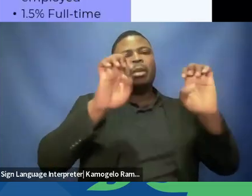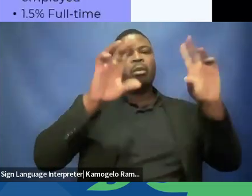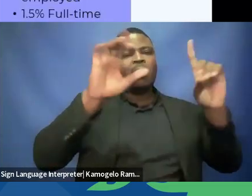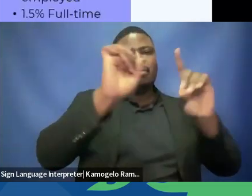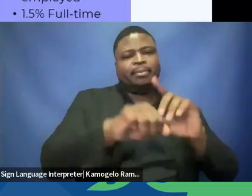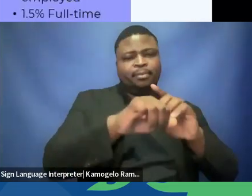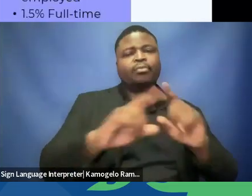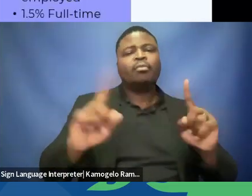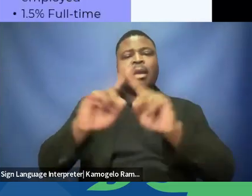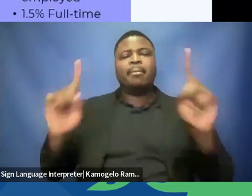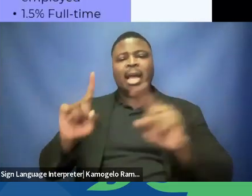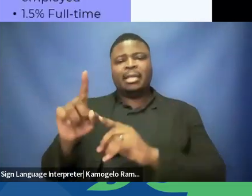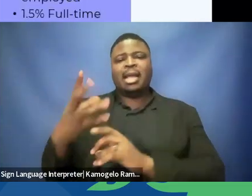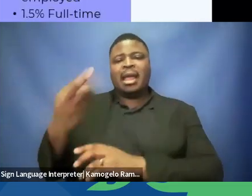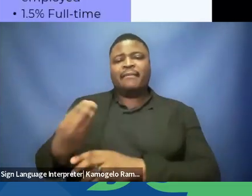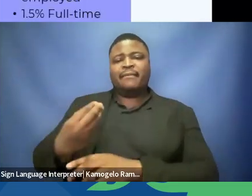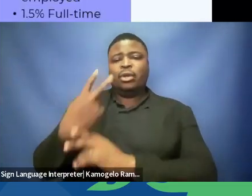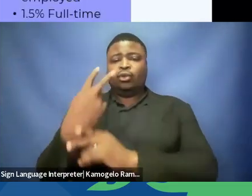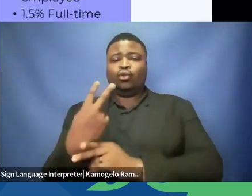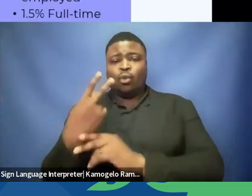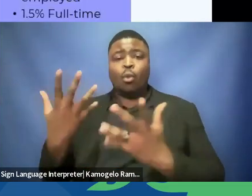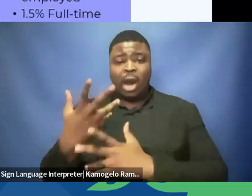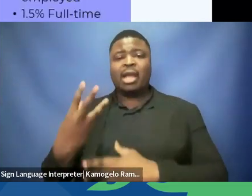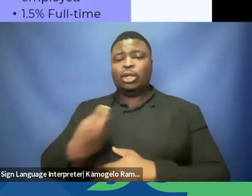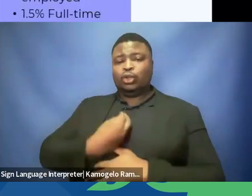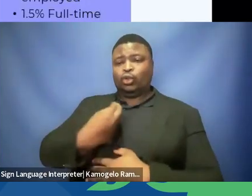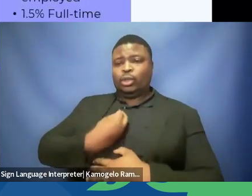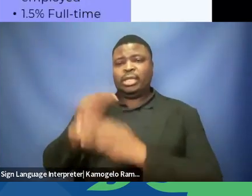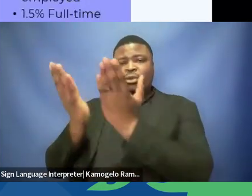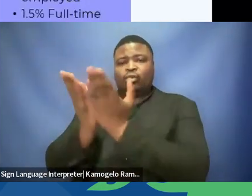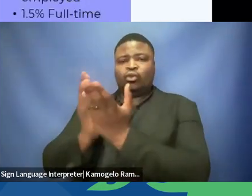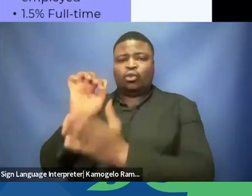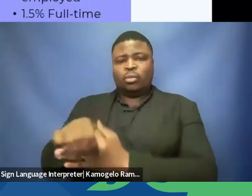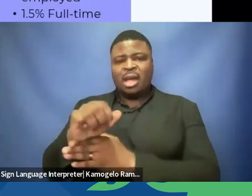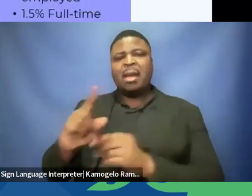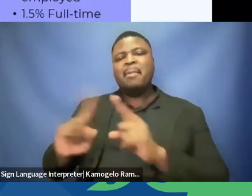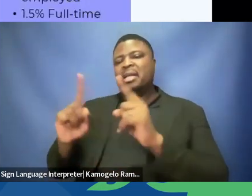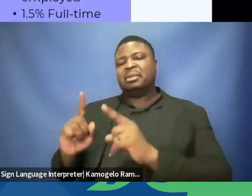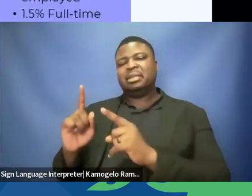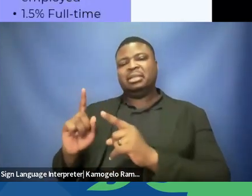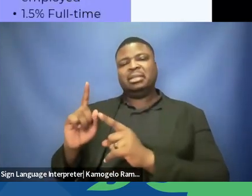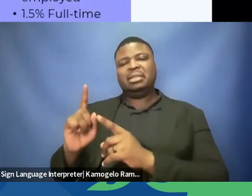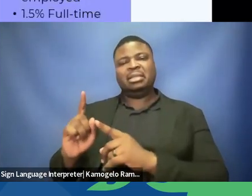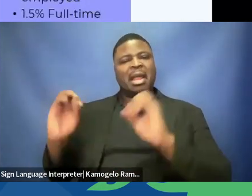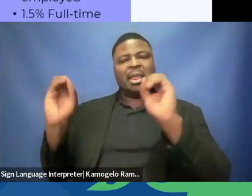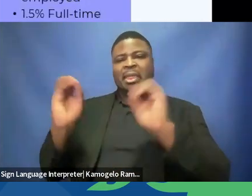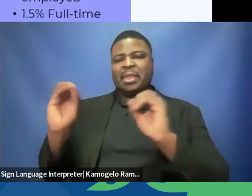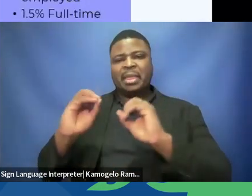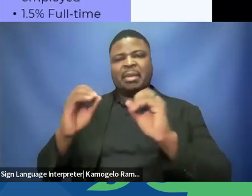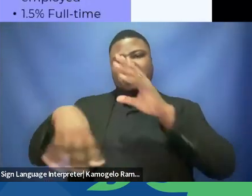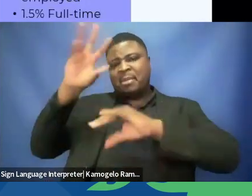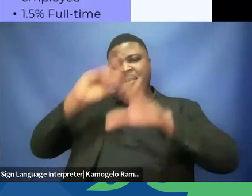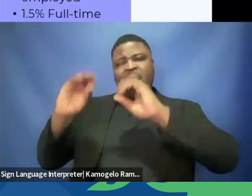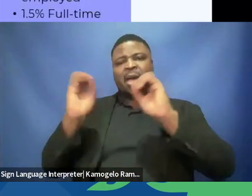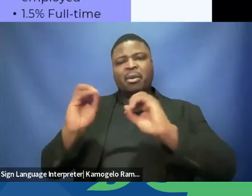just 2 in junior, and we had those that were no formal education, that was 29. With